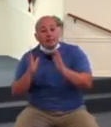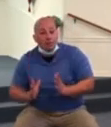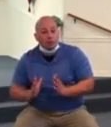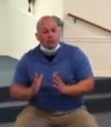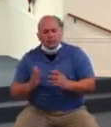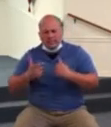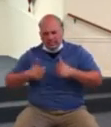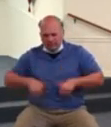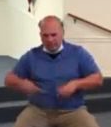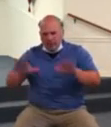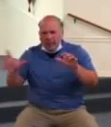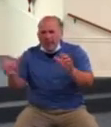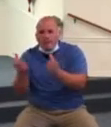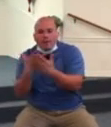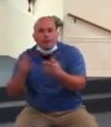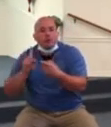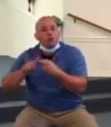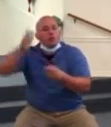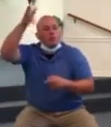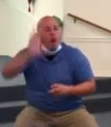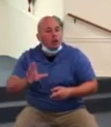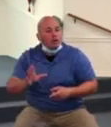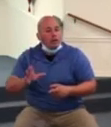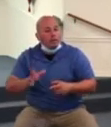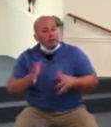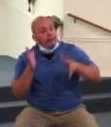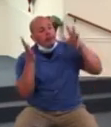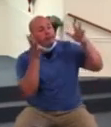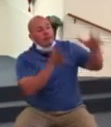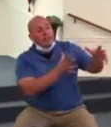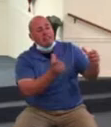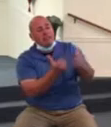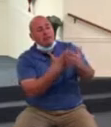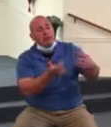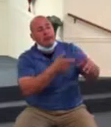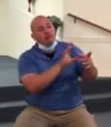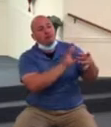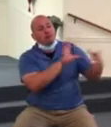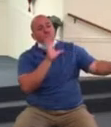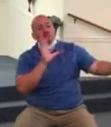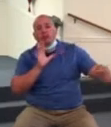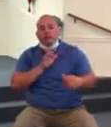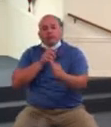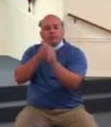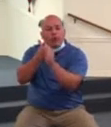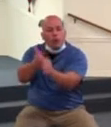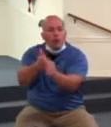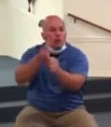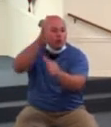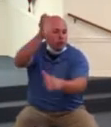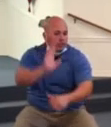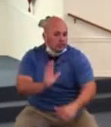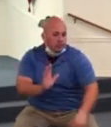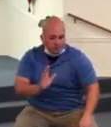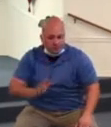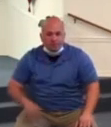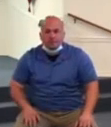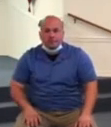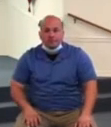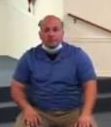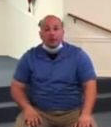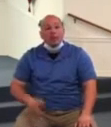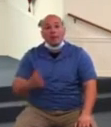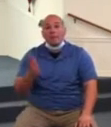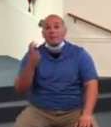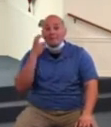to God as they leave everything behind to follow Jesus. They humble themselves and follow Jesus. The blind man has no pride